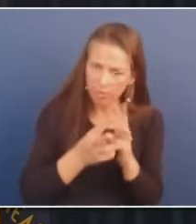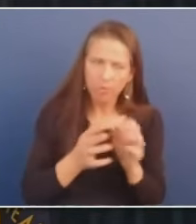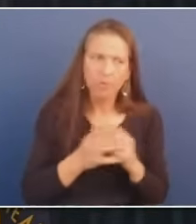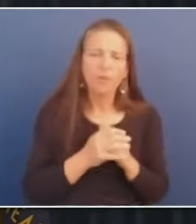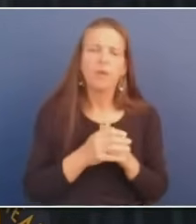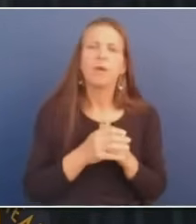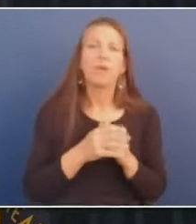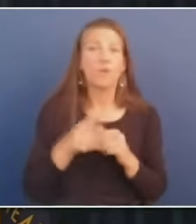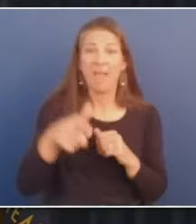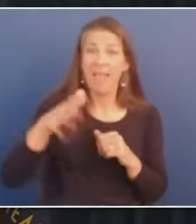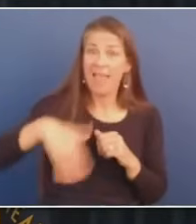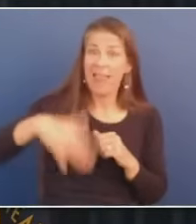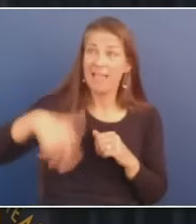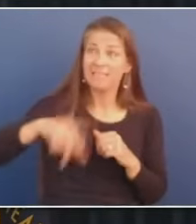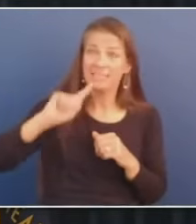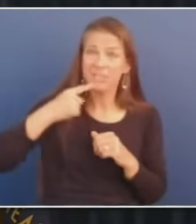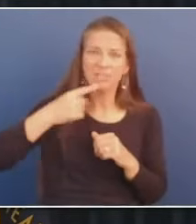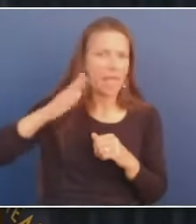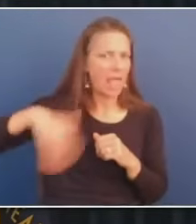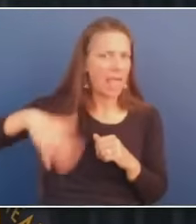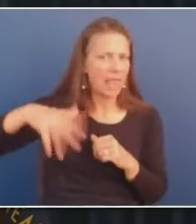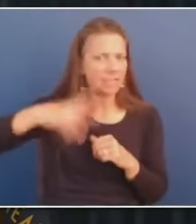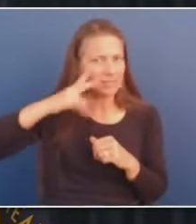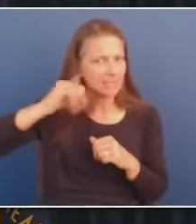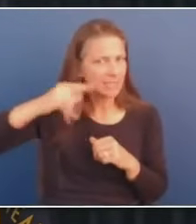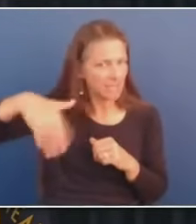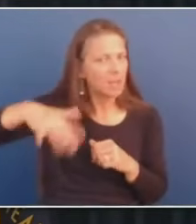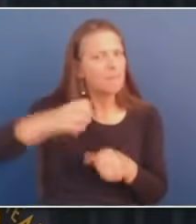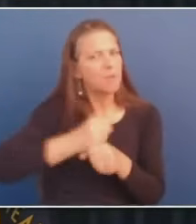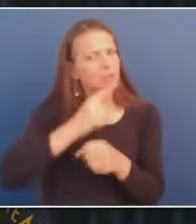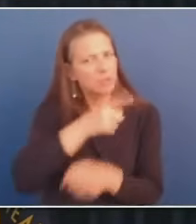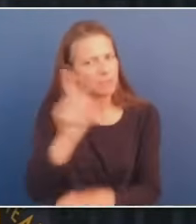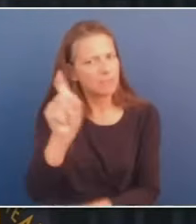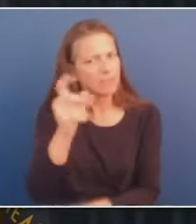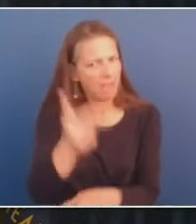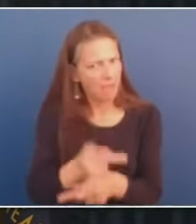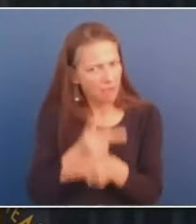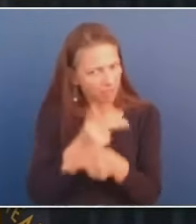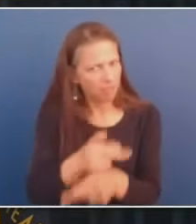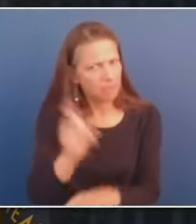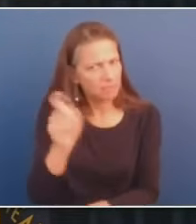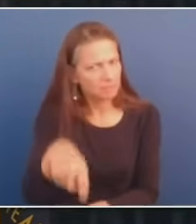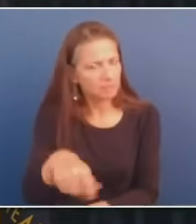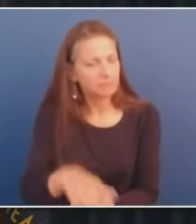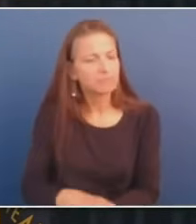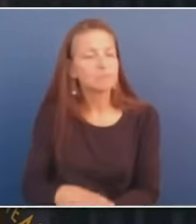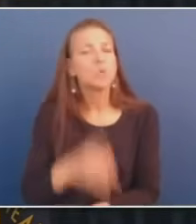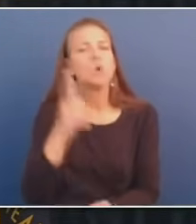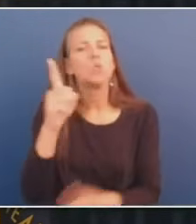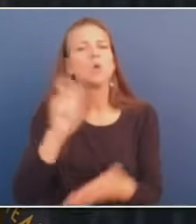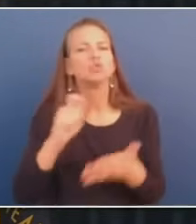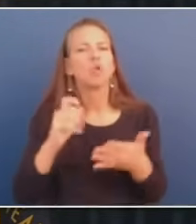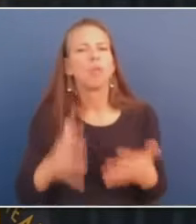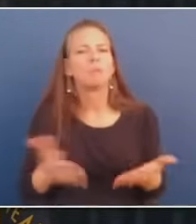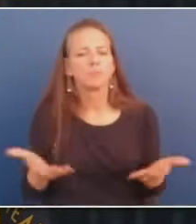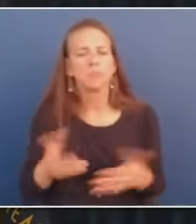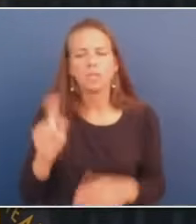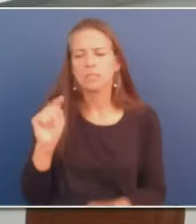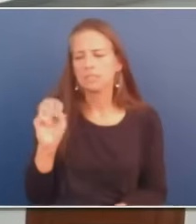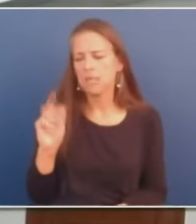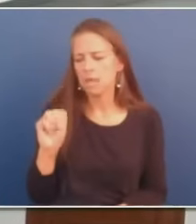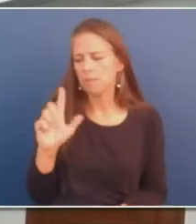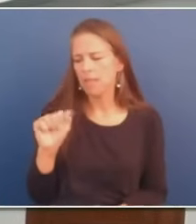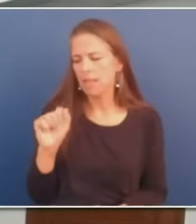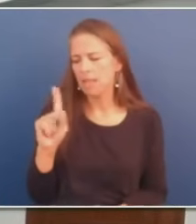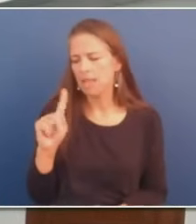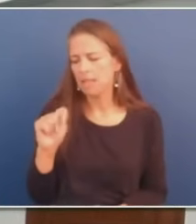worst, making sure that we are careful. With that, I think we have just one journalist on the line, and that's Tom Latek.